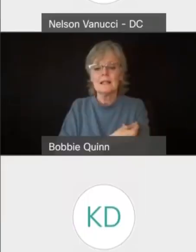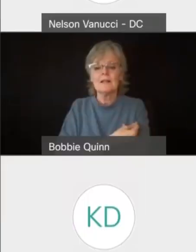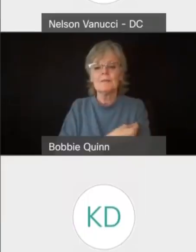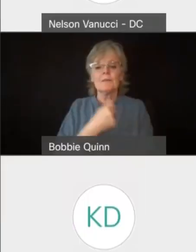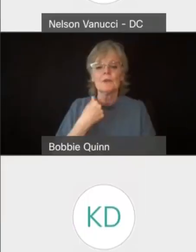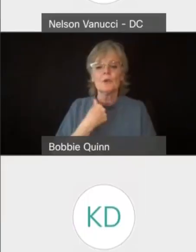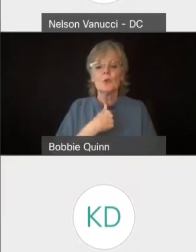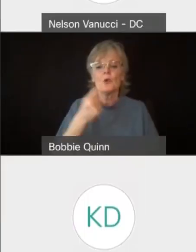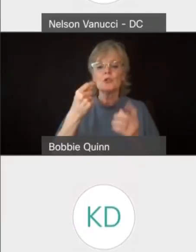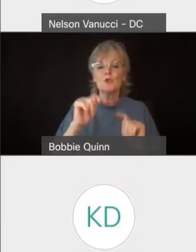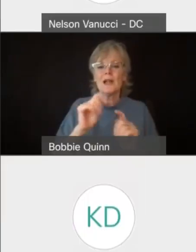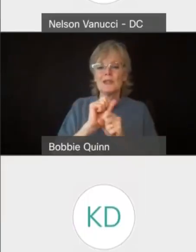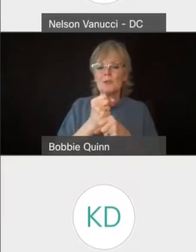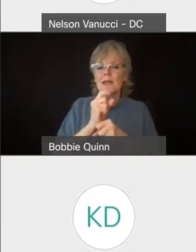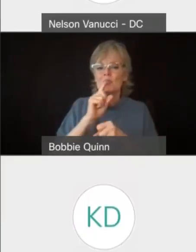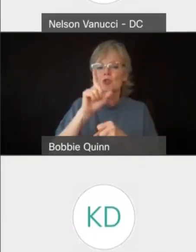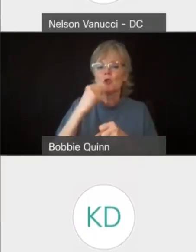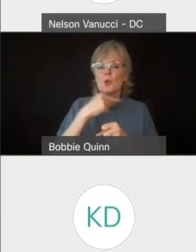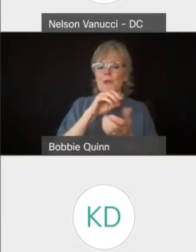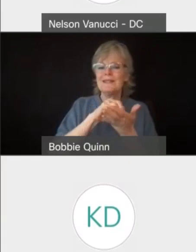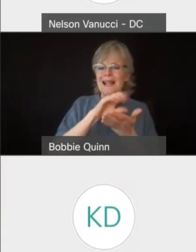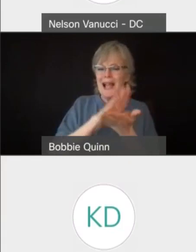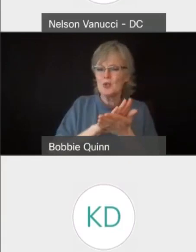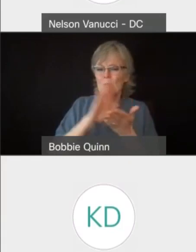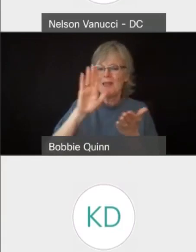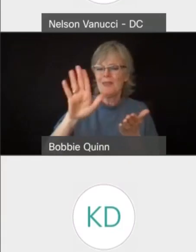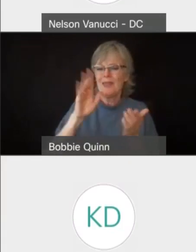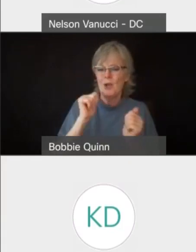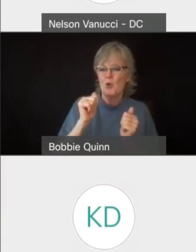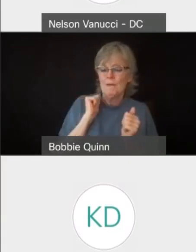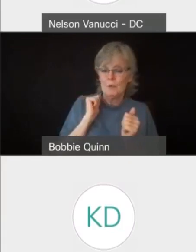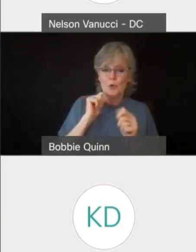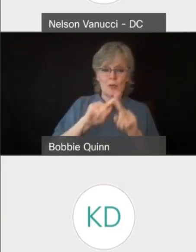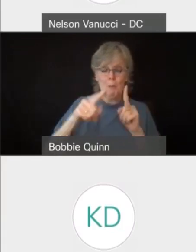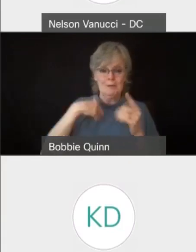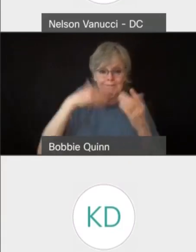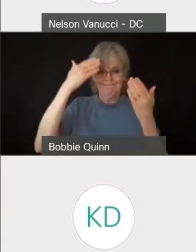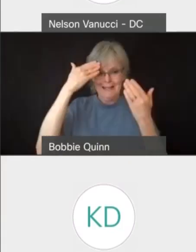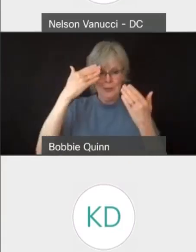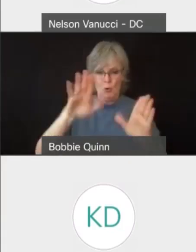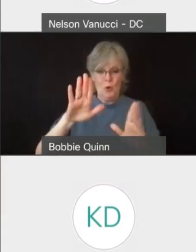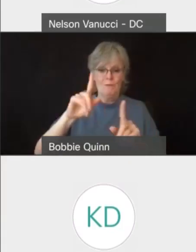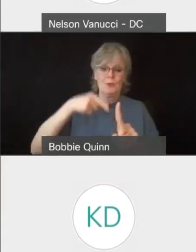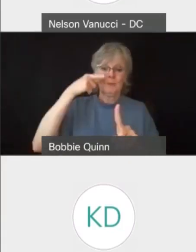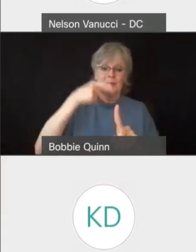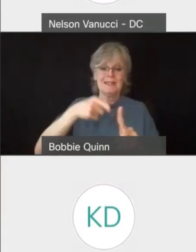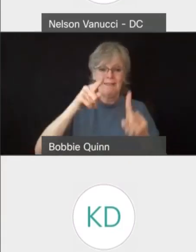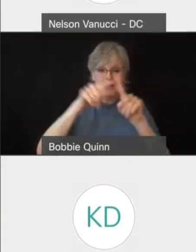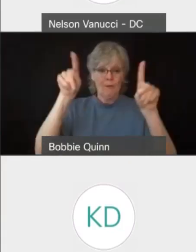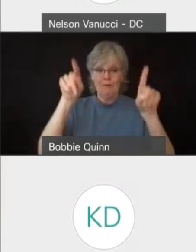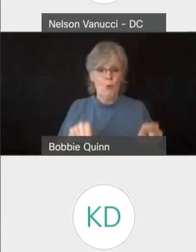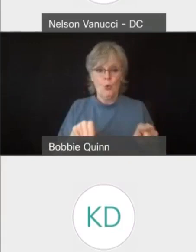making sure that we document their refusal. But I don't know if there's I don't think there's a specific form